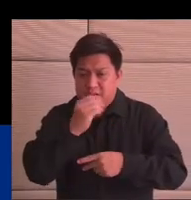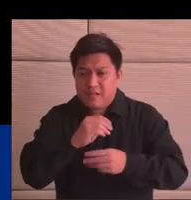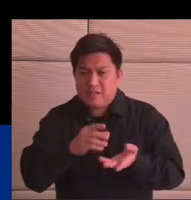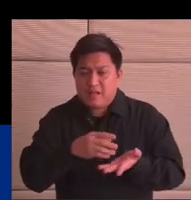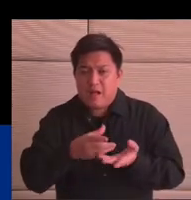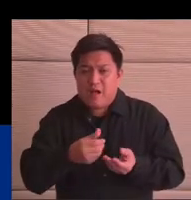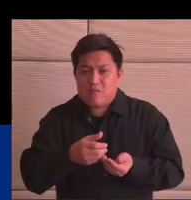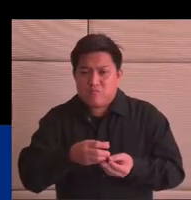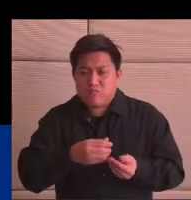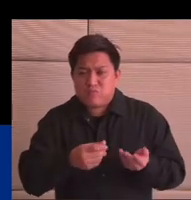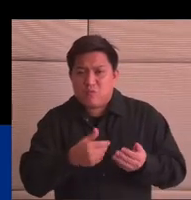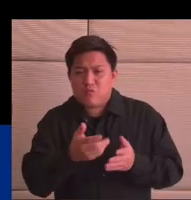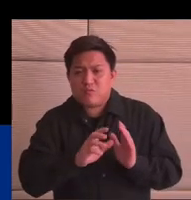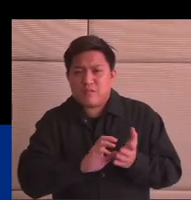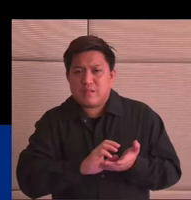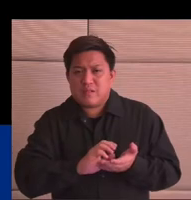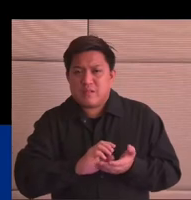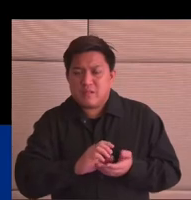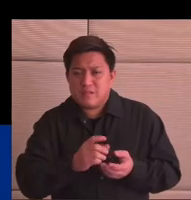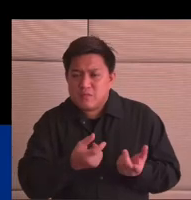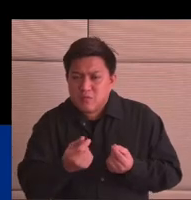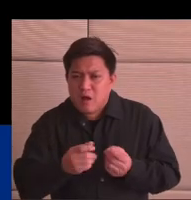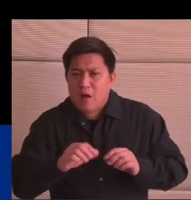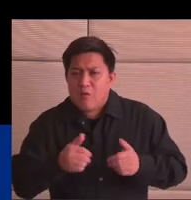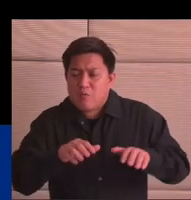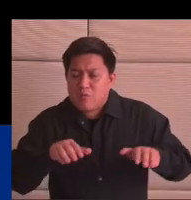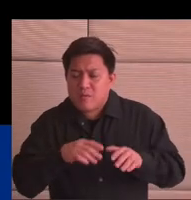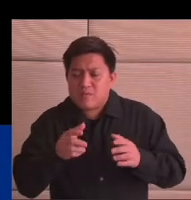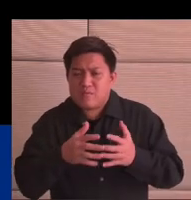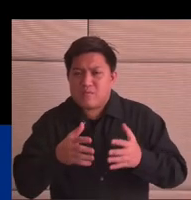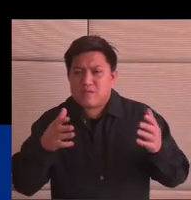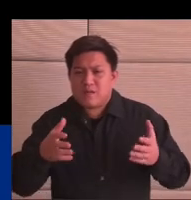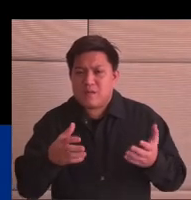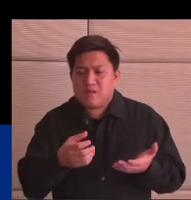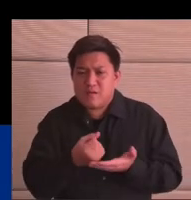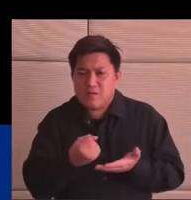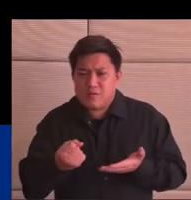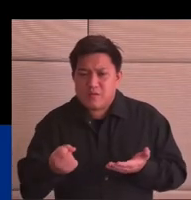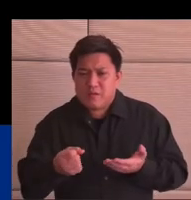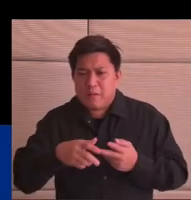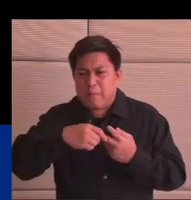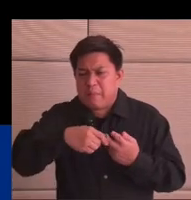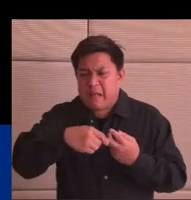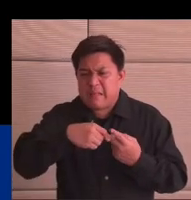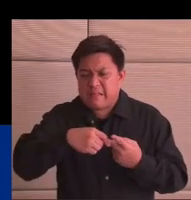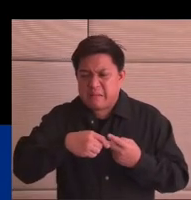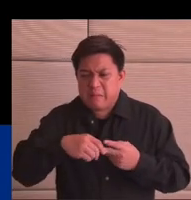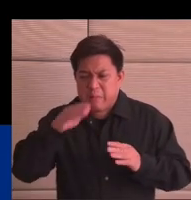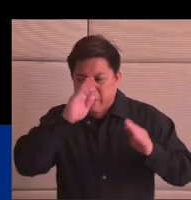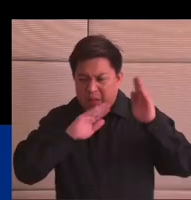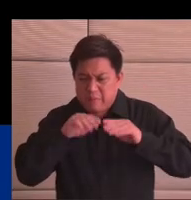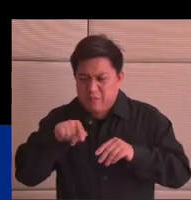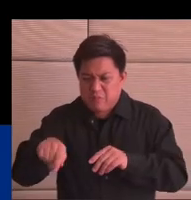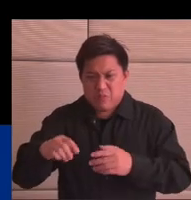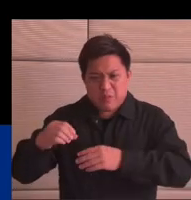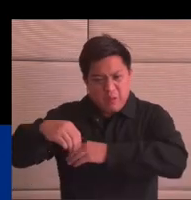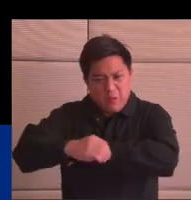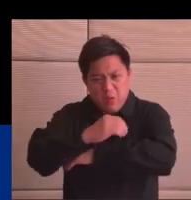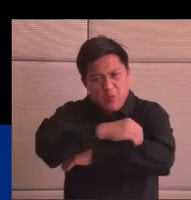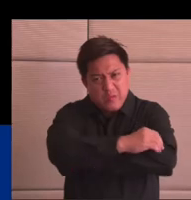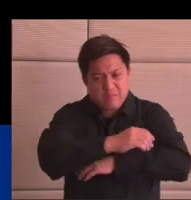consumption practices. We've all heard about how we are one of the largest sources of plastic pollution in the ocean. So that's on the consumption